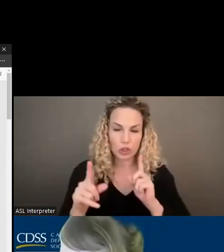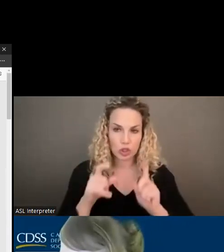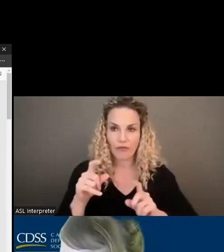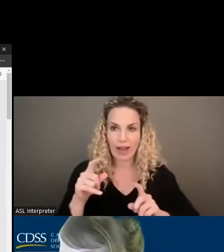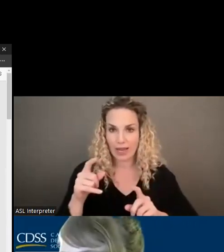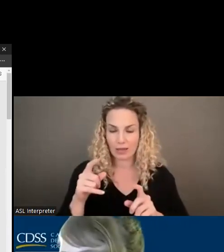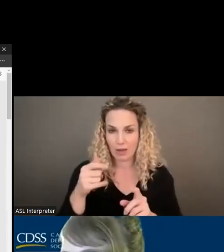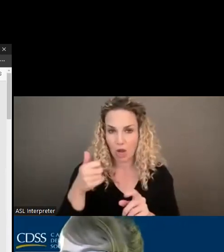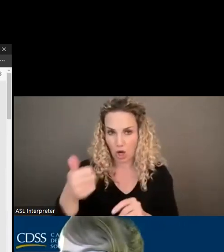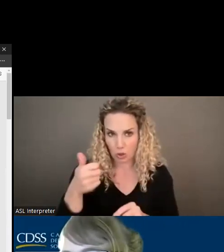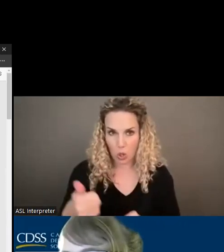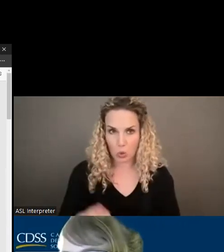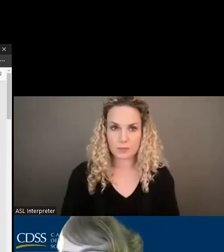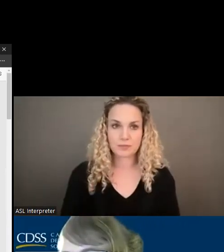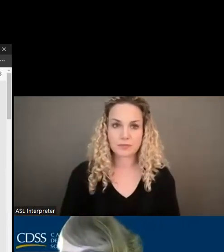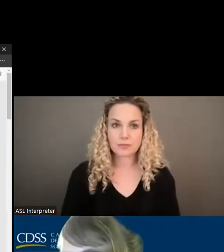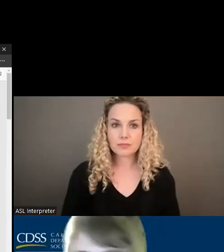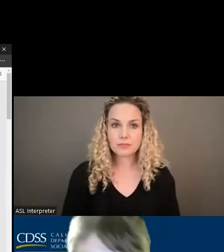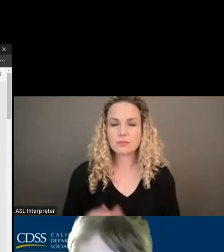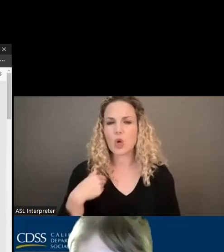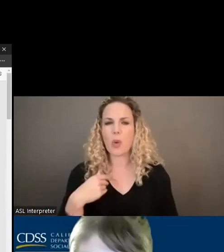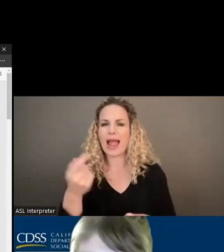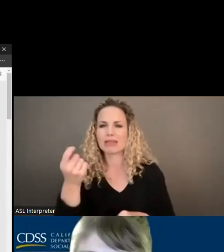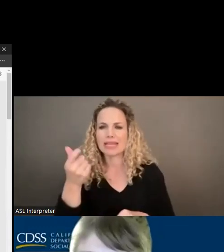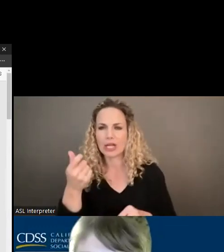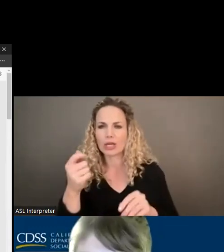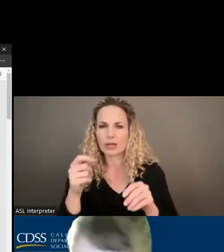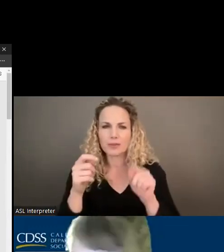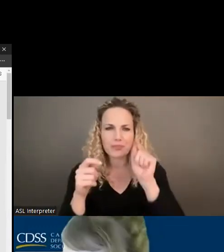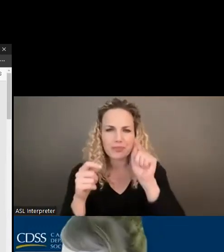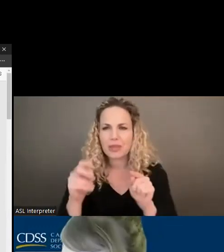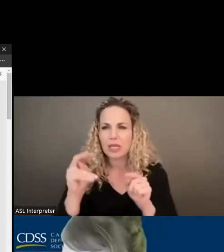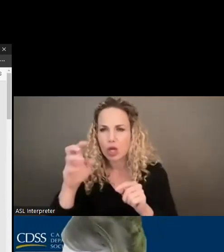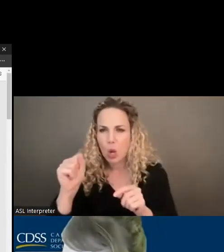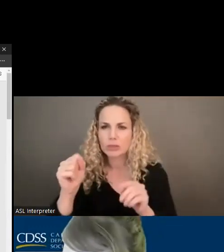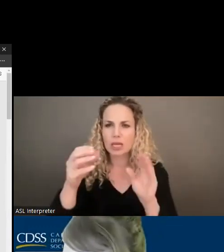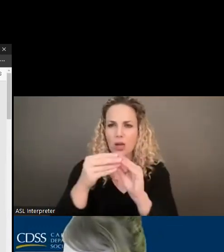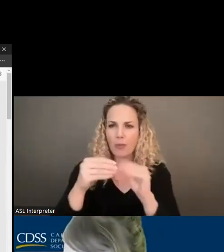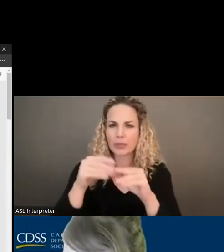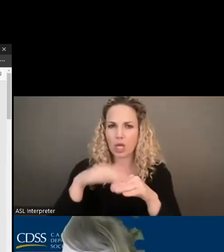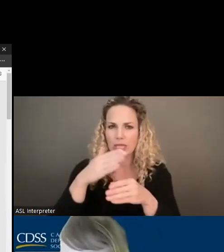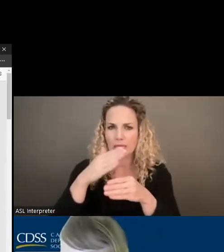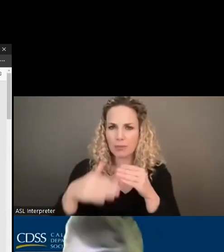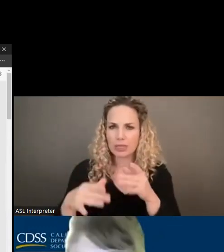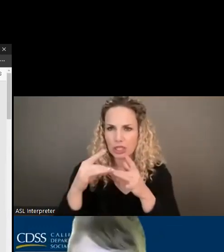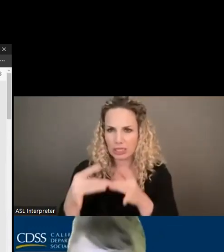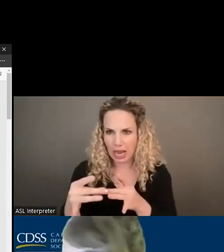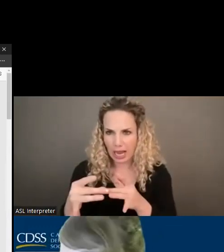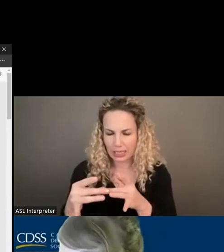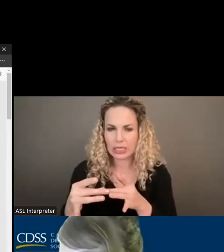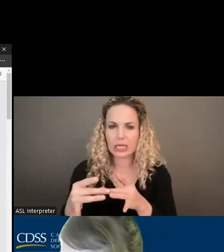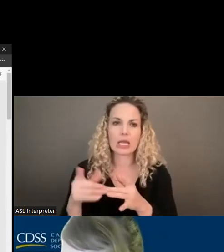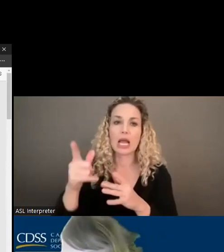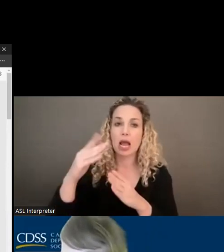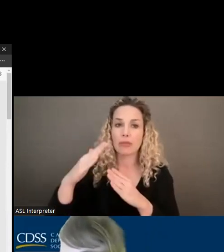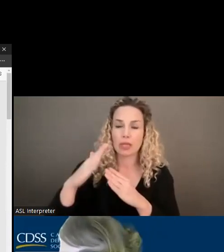own. And we have little notes and comments throughout on this completion guide. And so at the